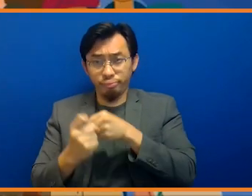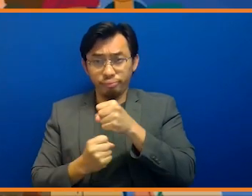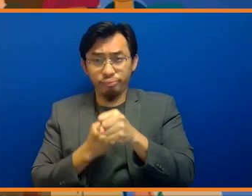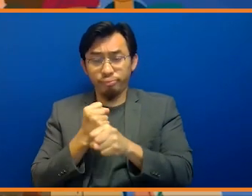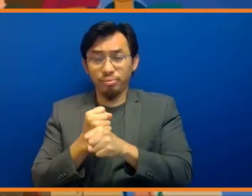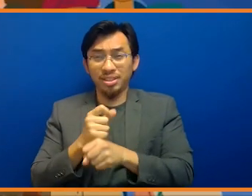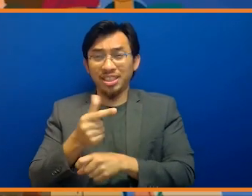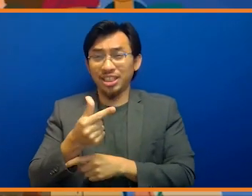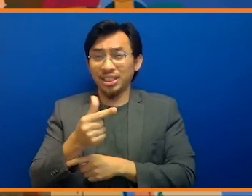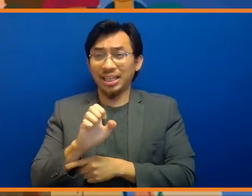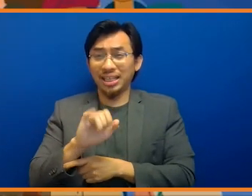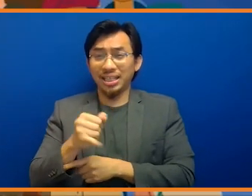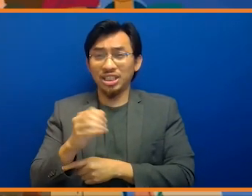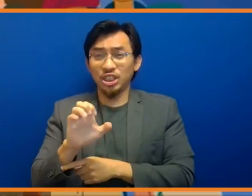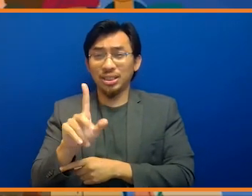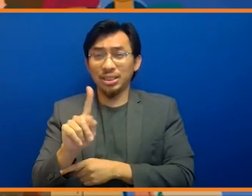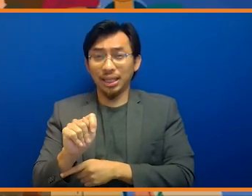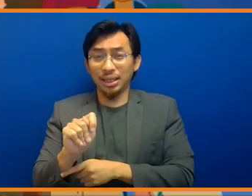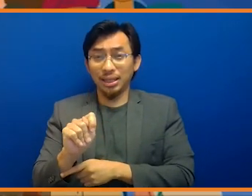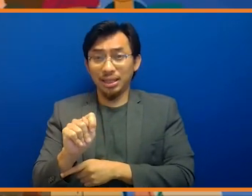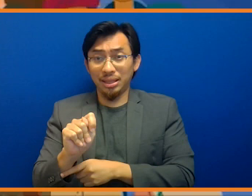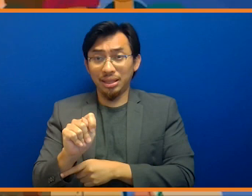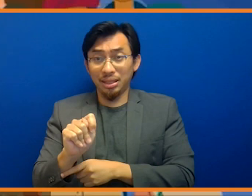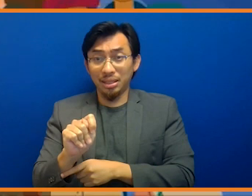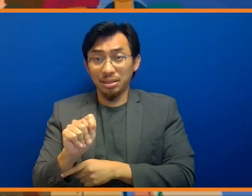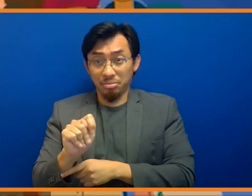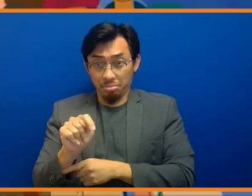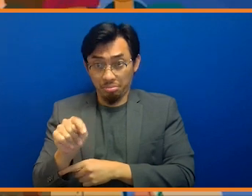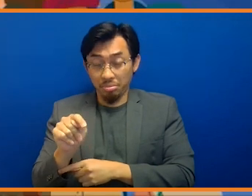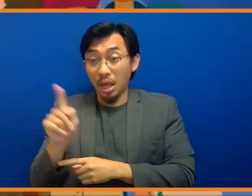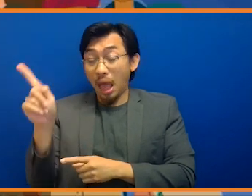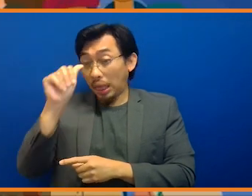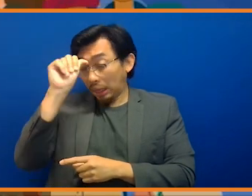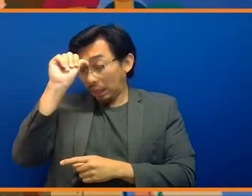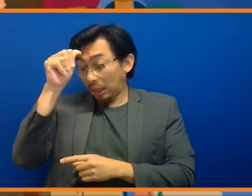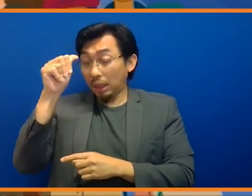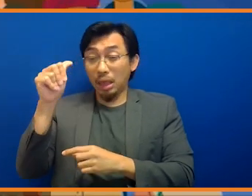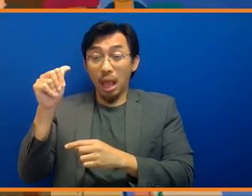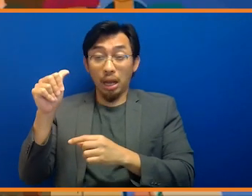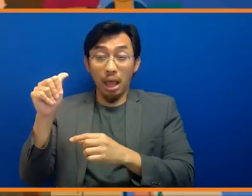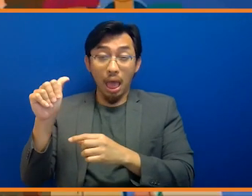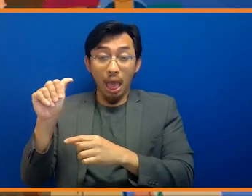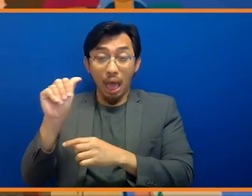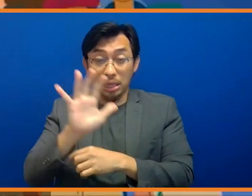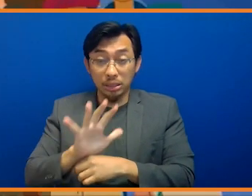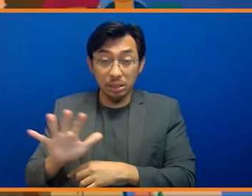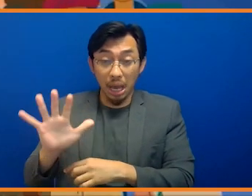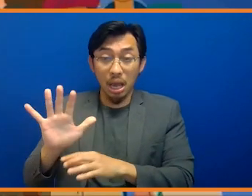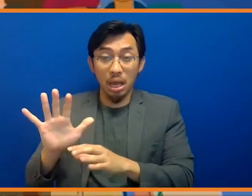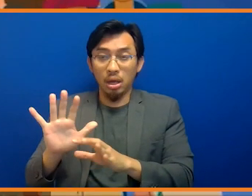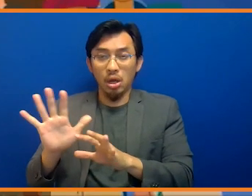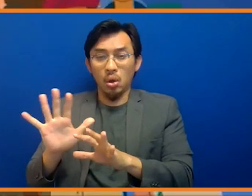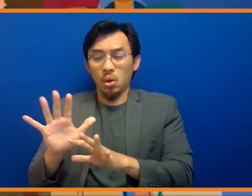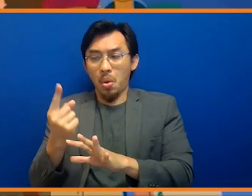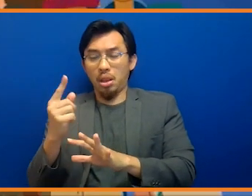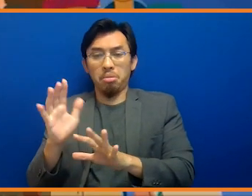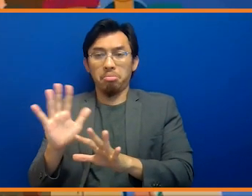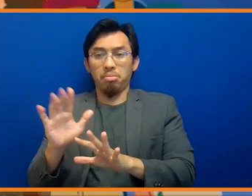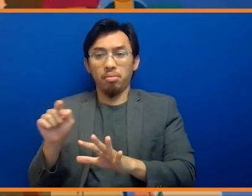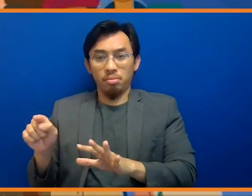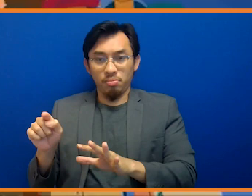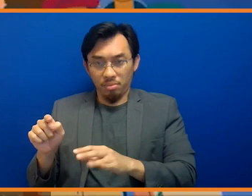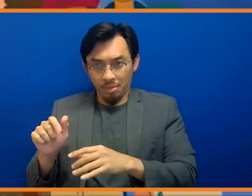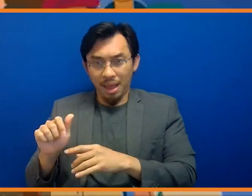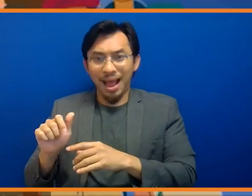commemorate GEJET. Yeah, we are not only commemorate Indian Ocean. Yeah, we are here in Aceh, but